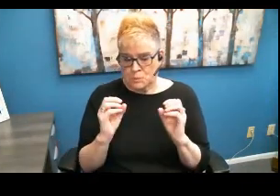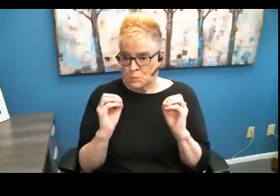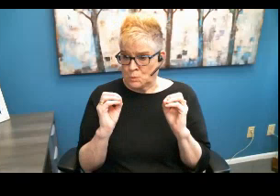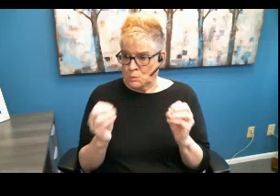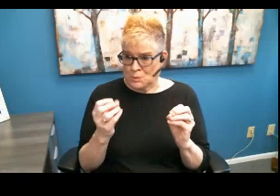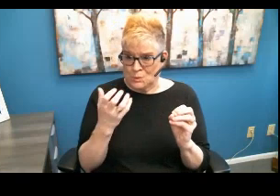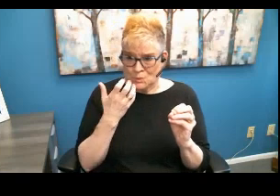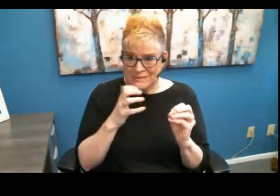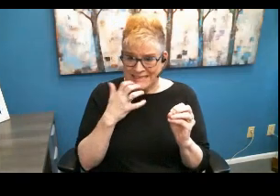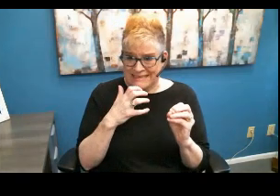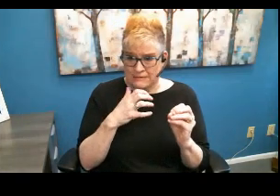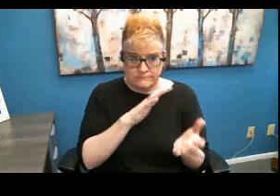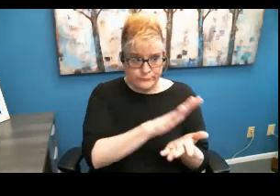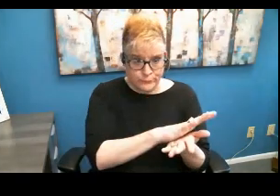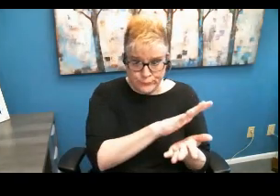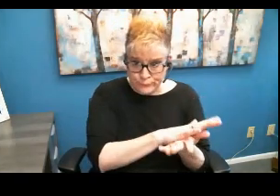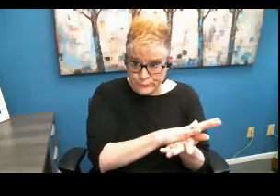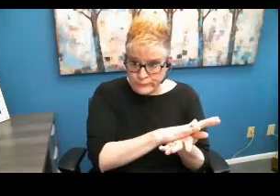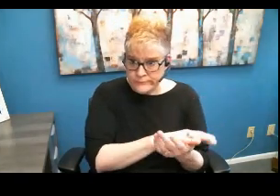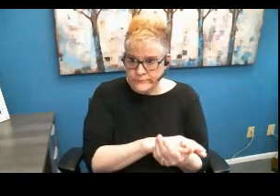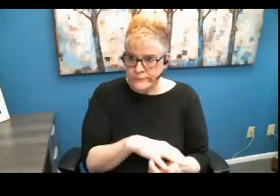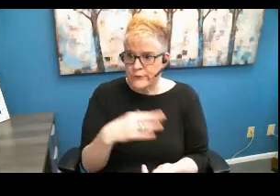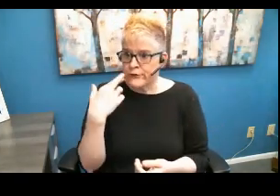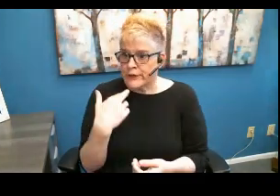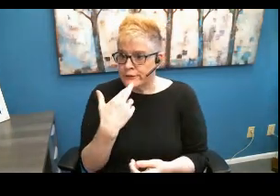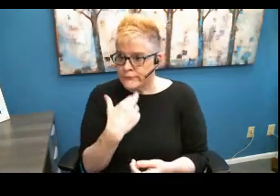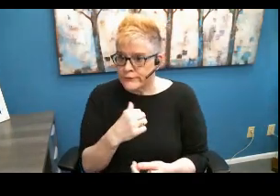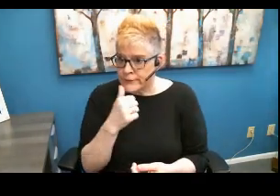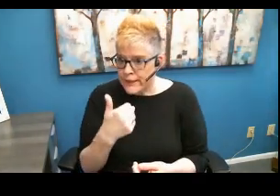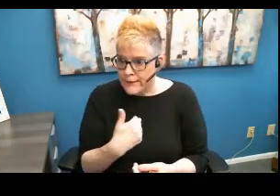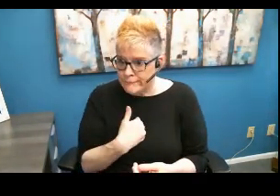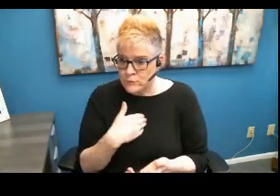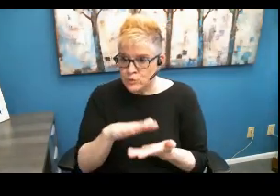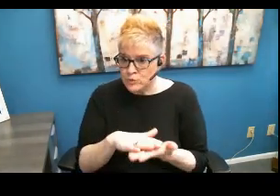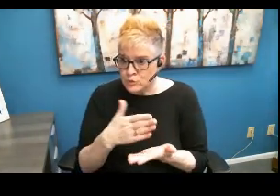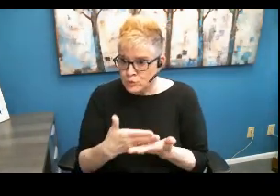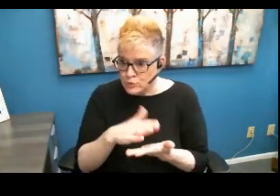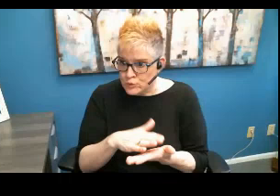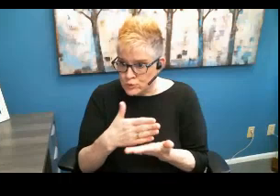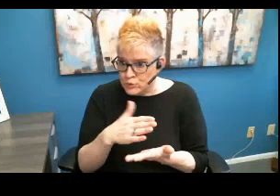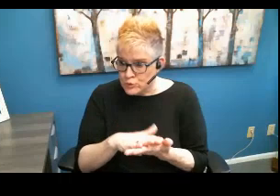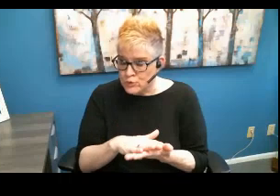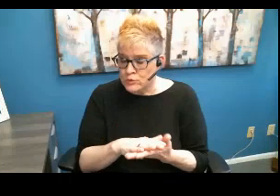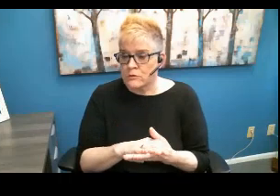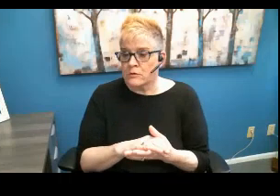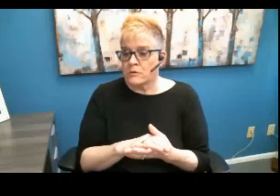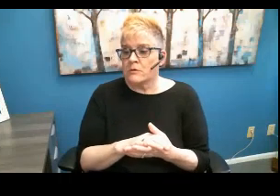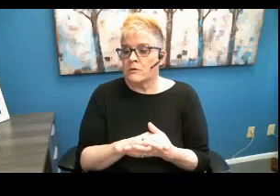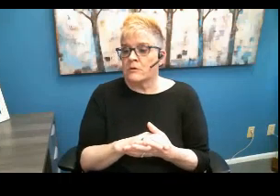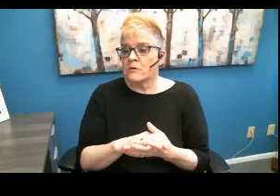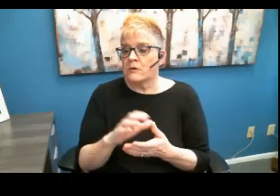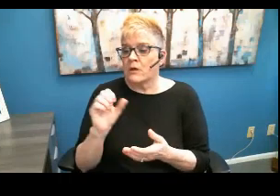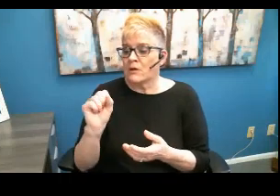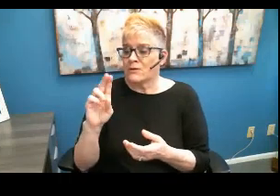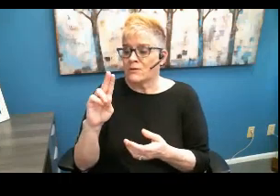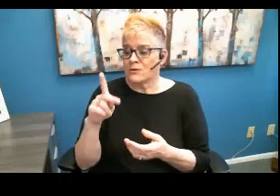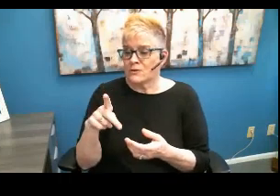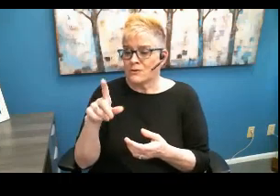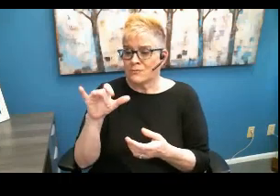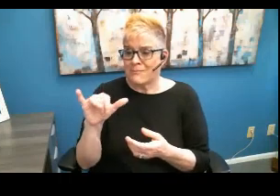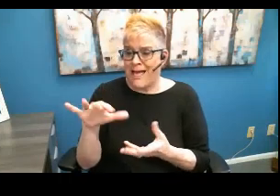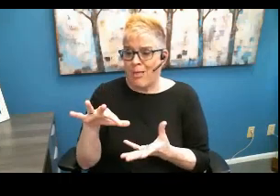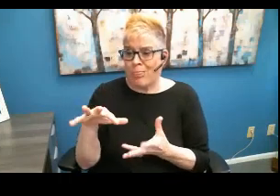of the schools and without restaurants having natural gas to cook, and then the supply chain disruptions and